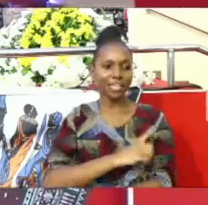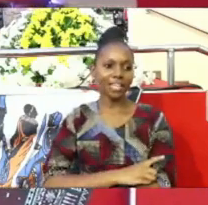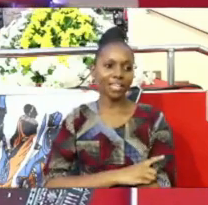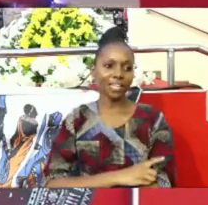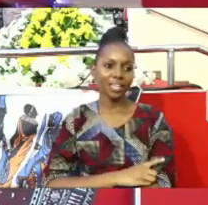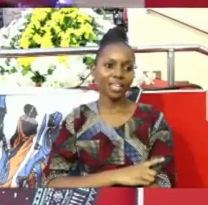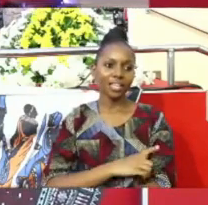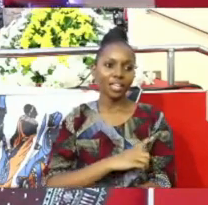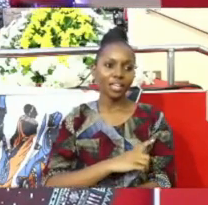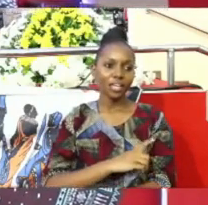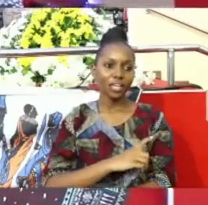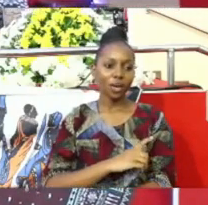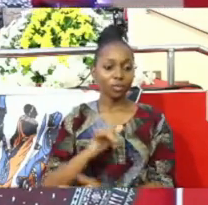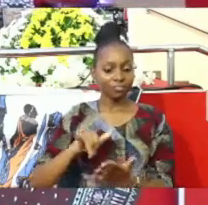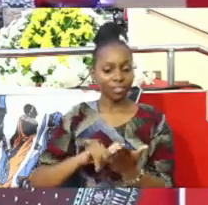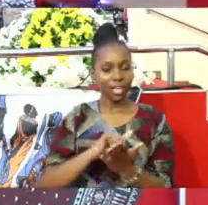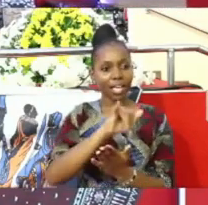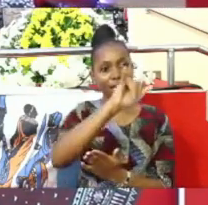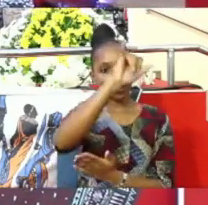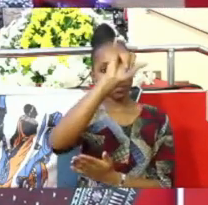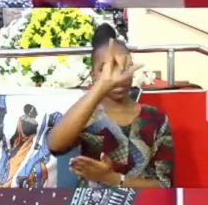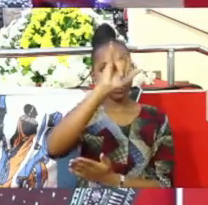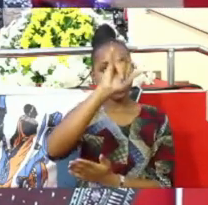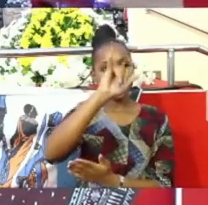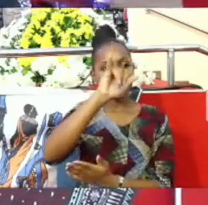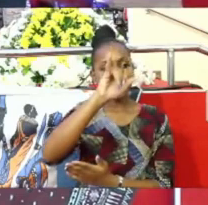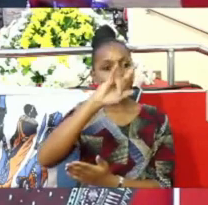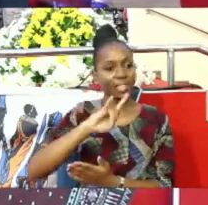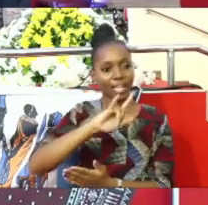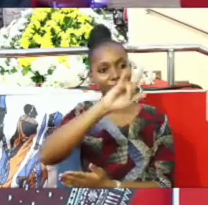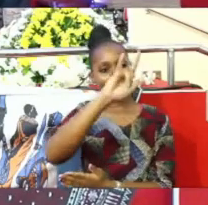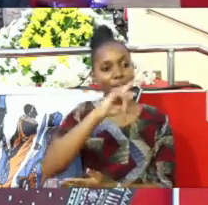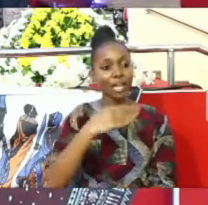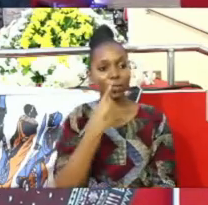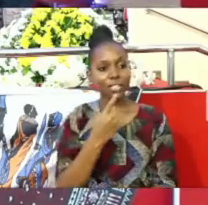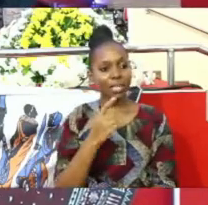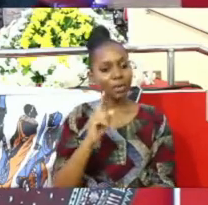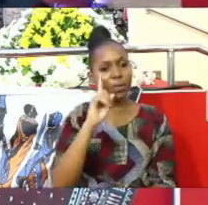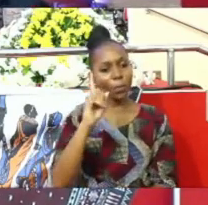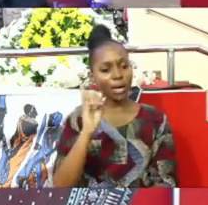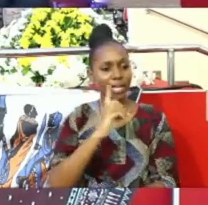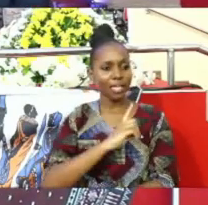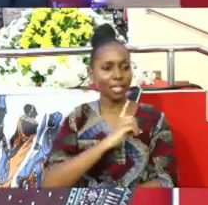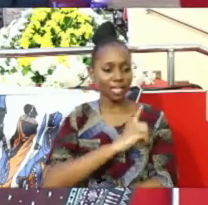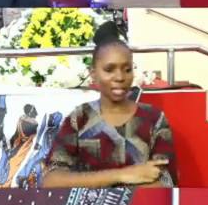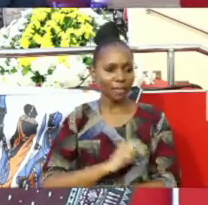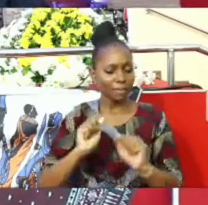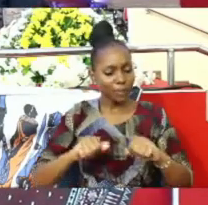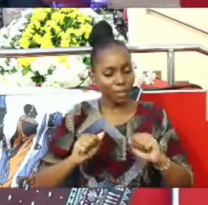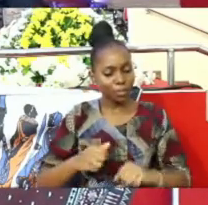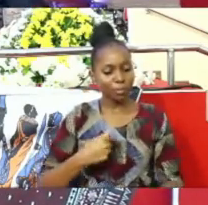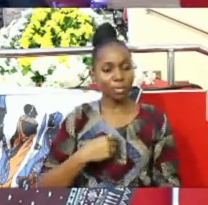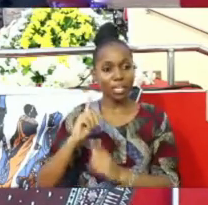me to America. Nitanipeleka Amerikani. I had no clue what I was talking about. Sikujua ninasema nini. I didn't even know where America was. Sikujua